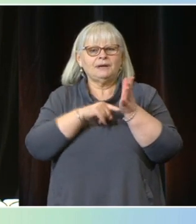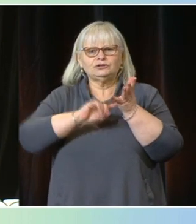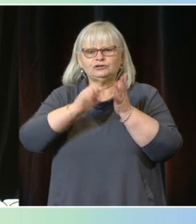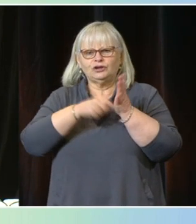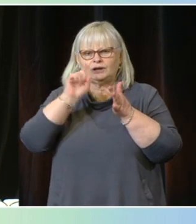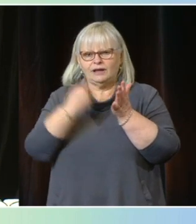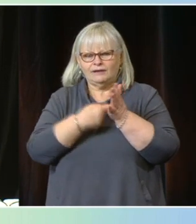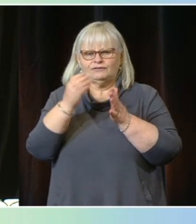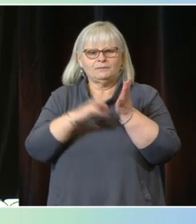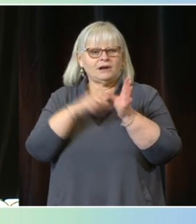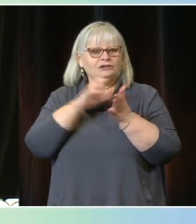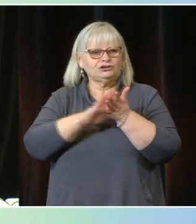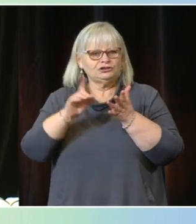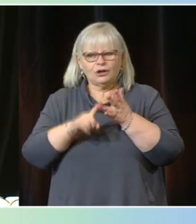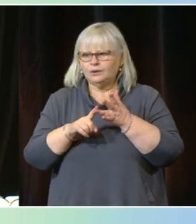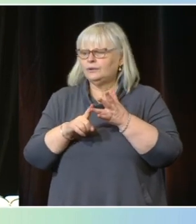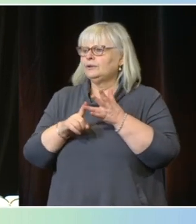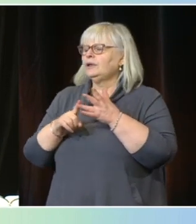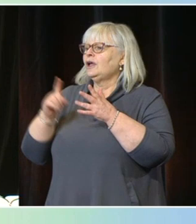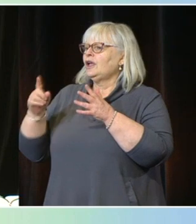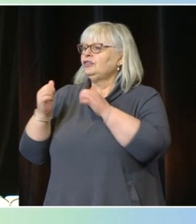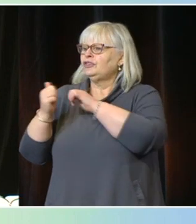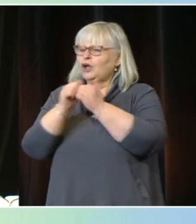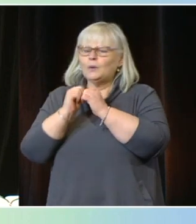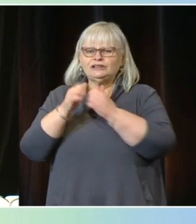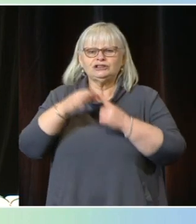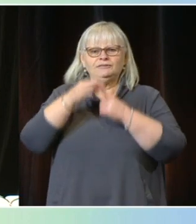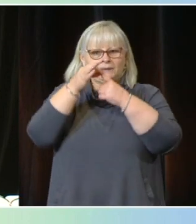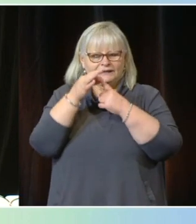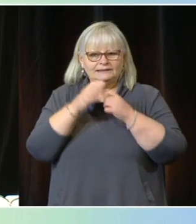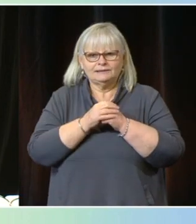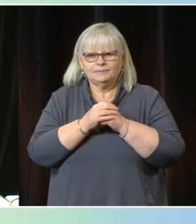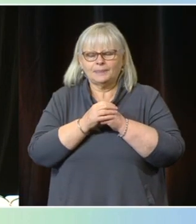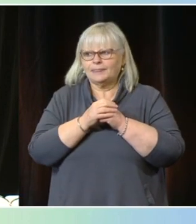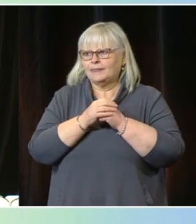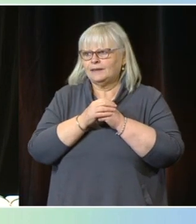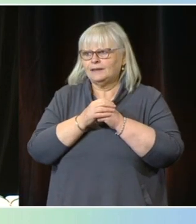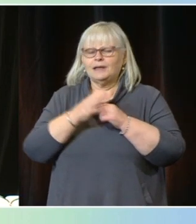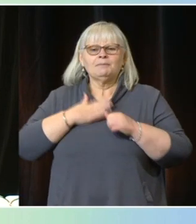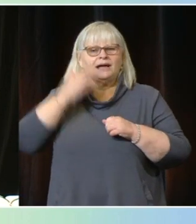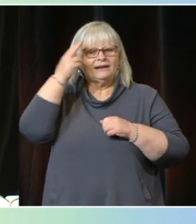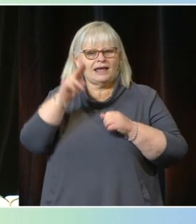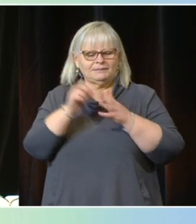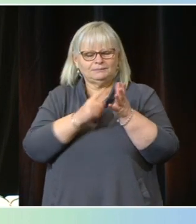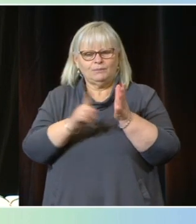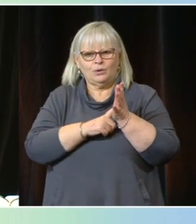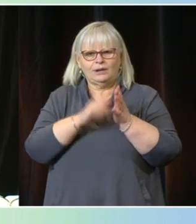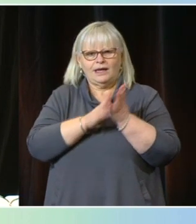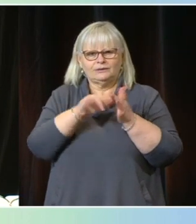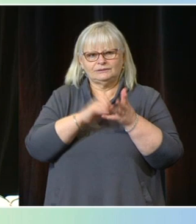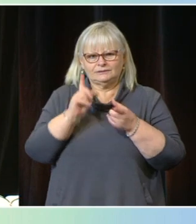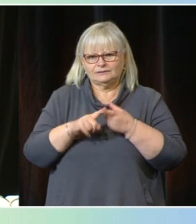CEO nacho leader convener Coalition of Peaks you and do Paul getaway house